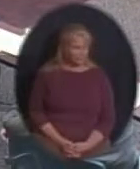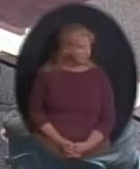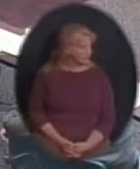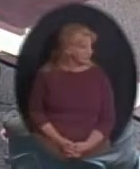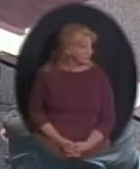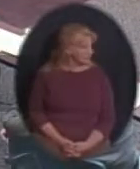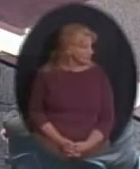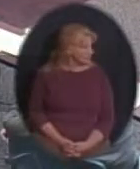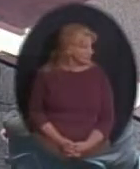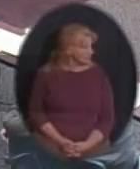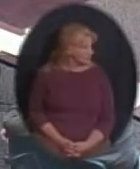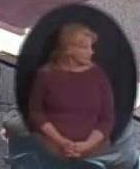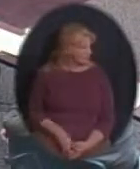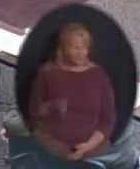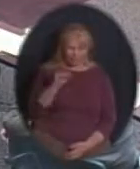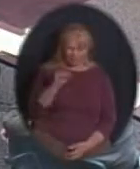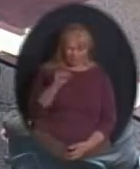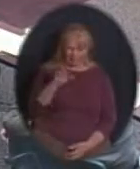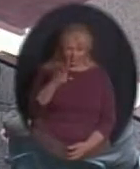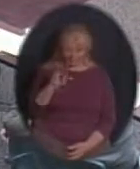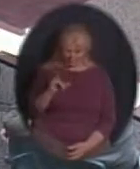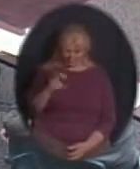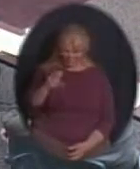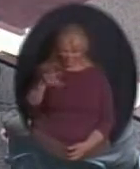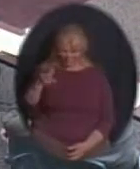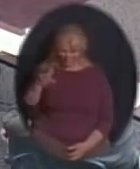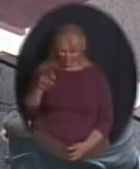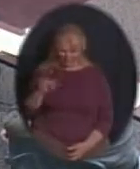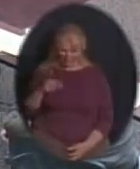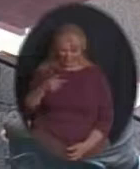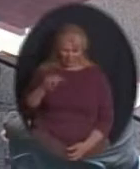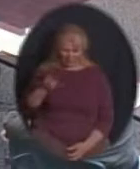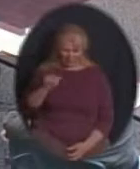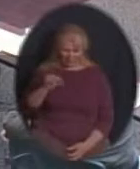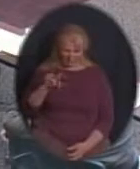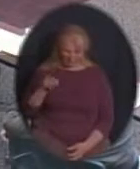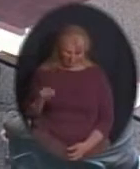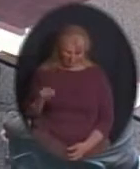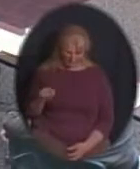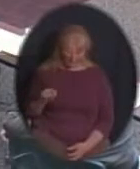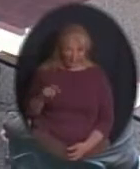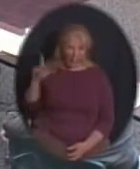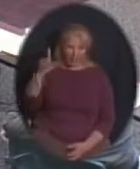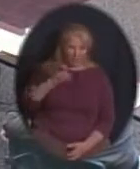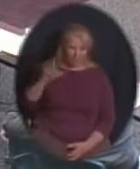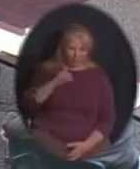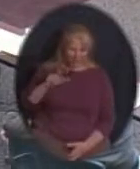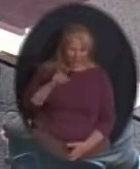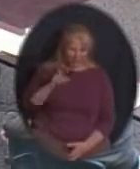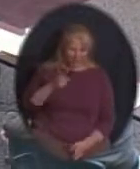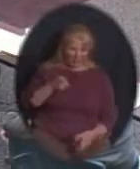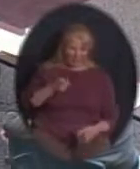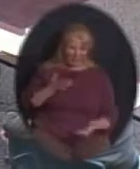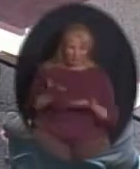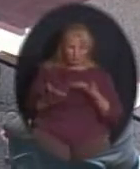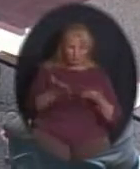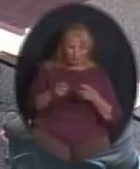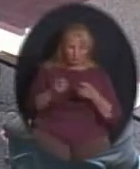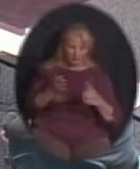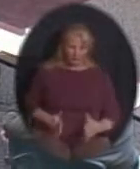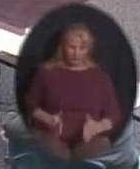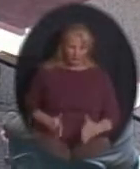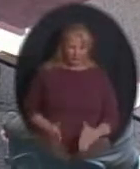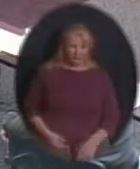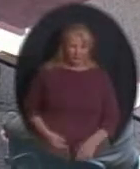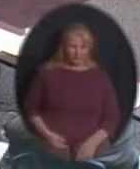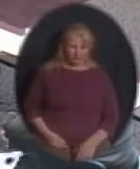Okay, this is Mary Ellen Grant, our Library Media Services Coordinator, and she's going to tell us a little bit about the I Read with